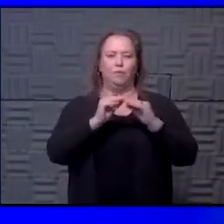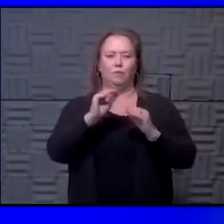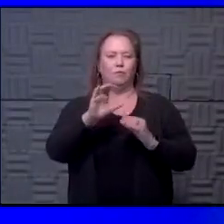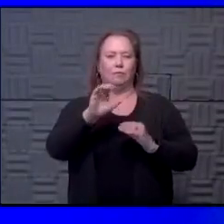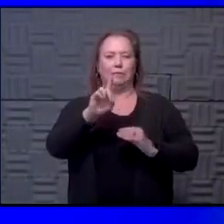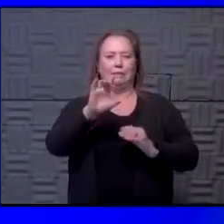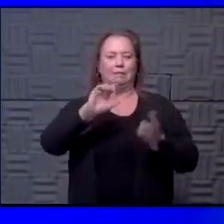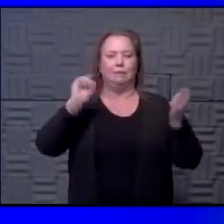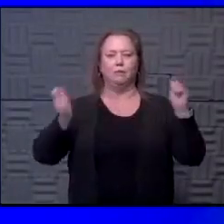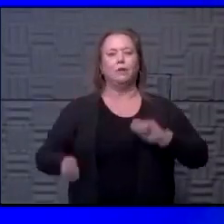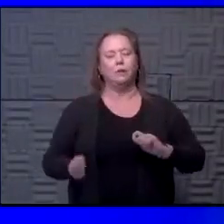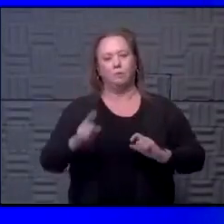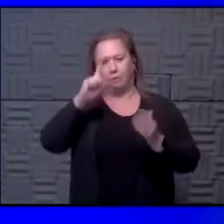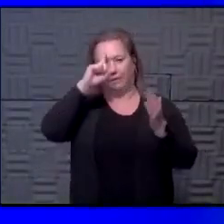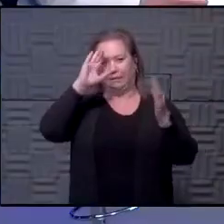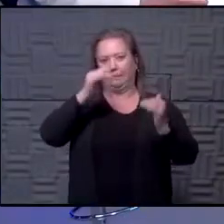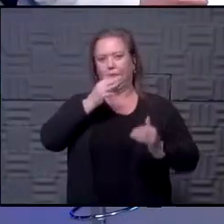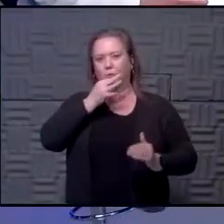We expect that it will come soon.